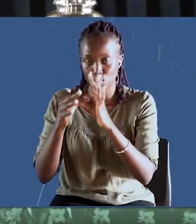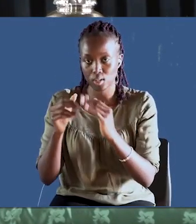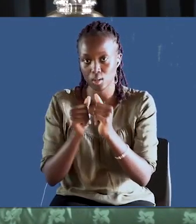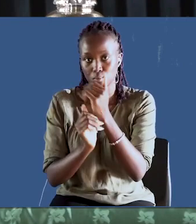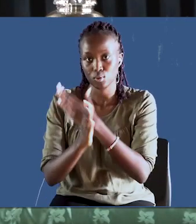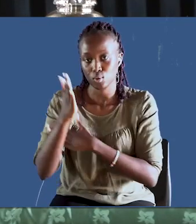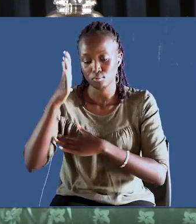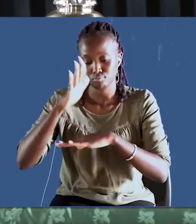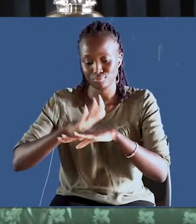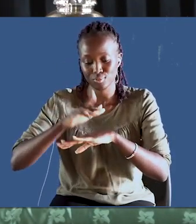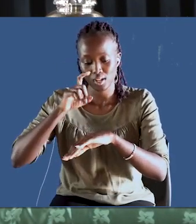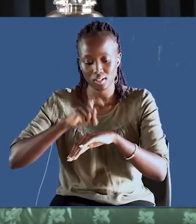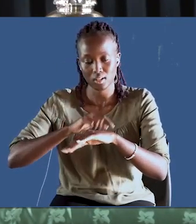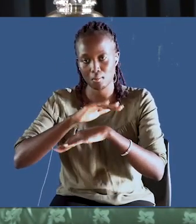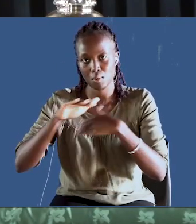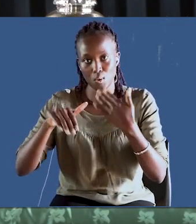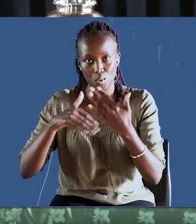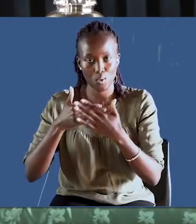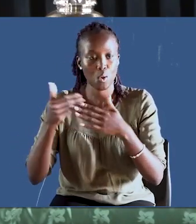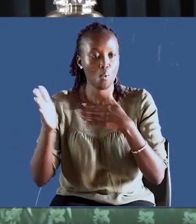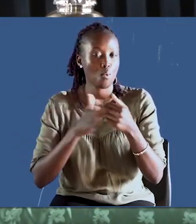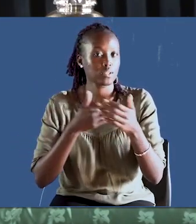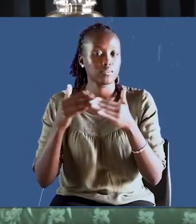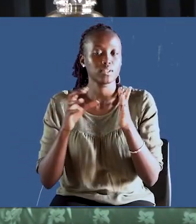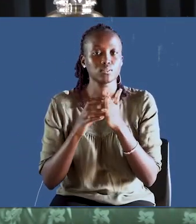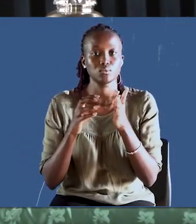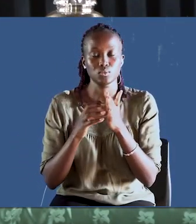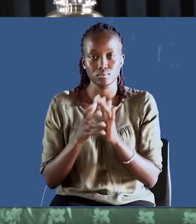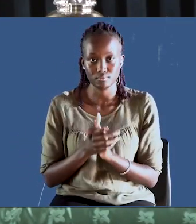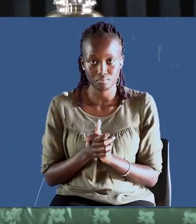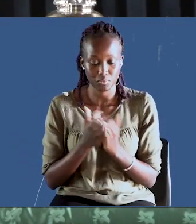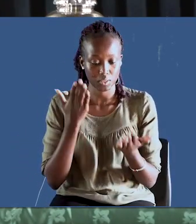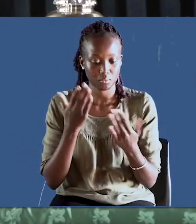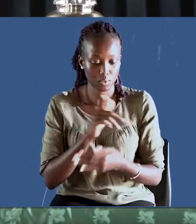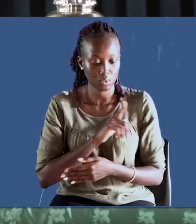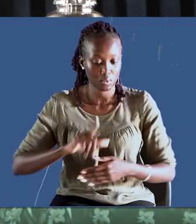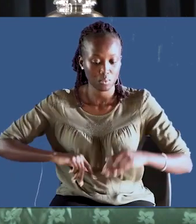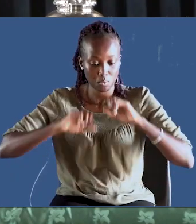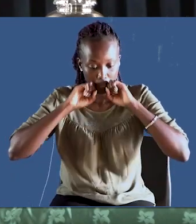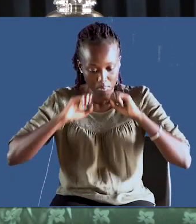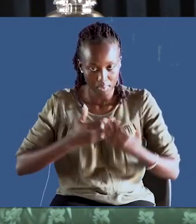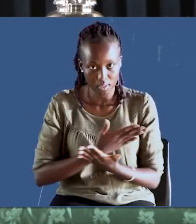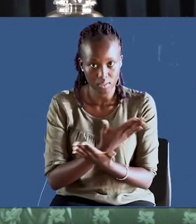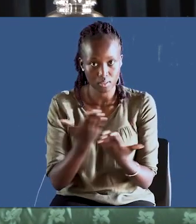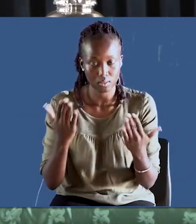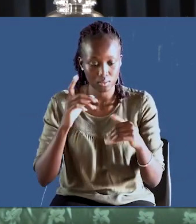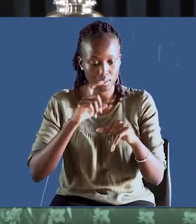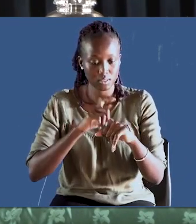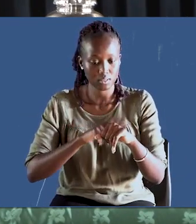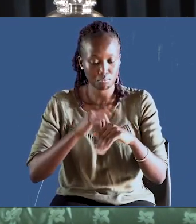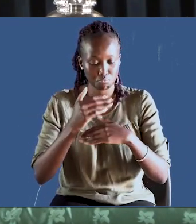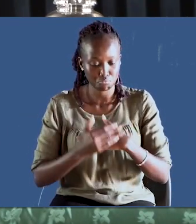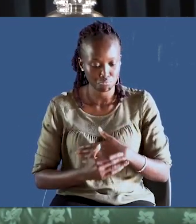correctly at all times, regardless of what comes your way. May the Lord bless you, beloved, even as we charge